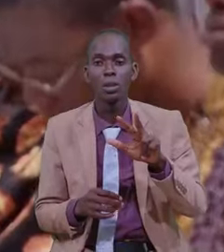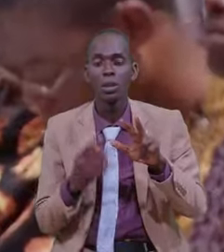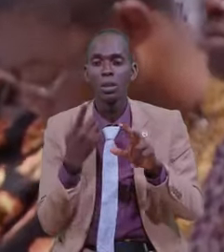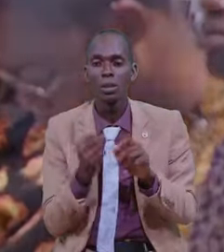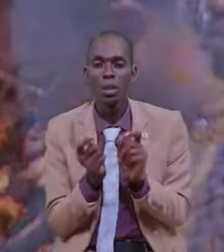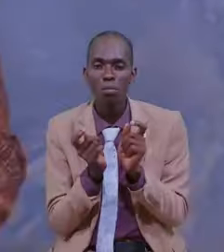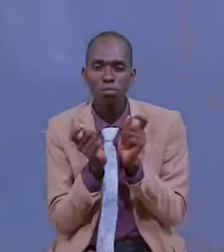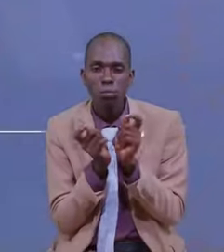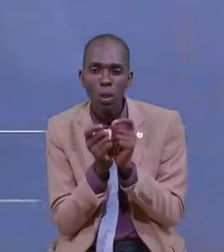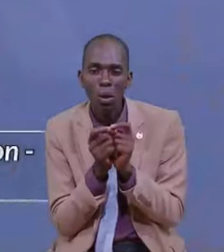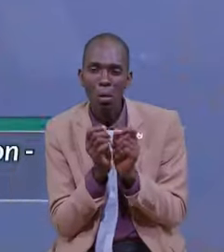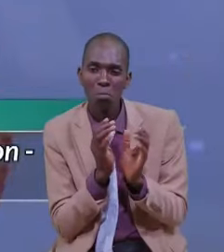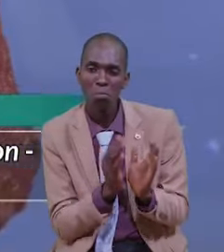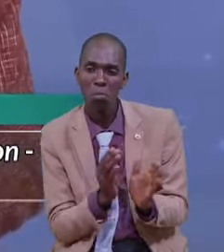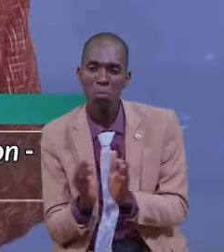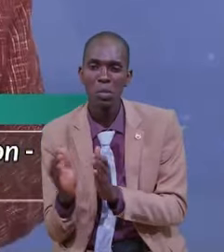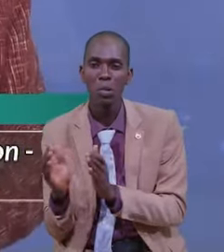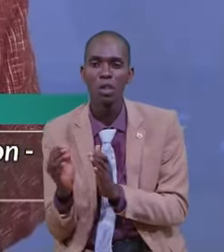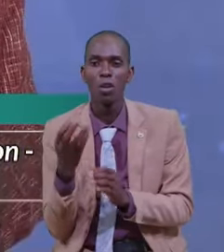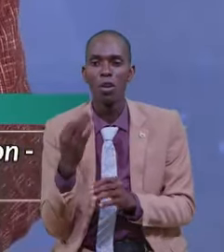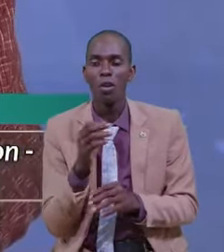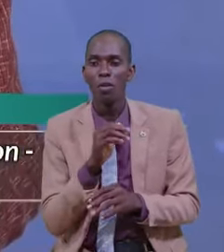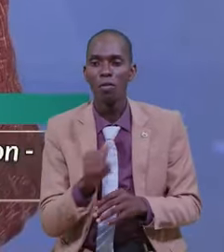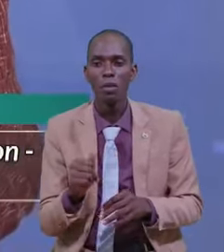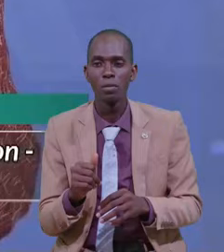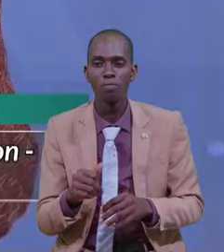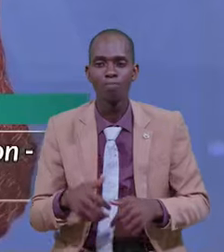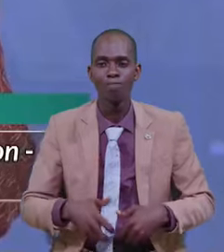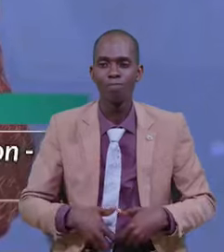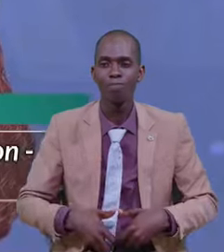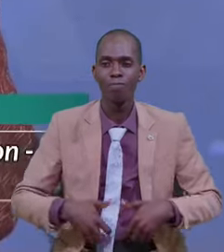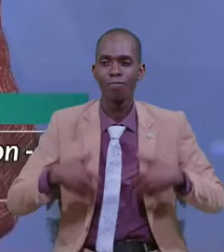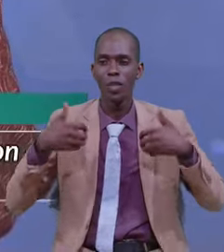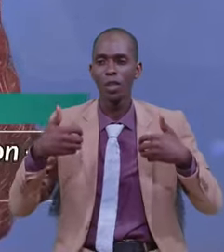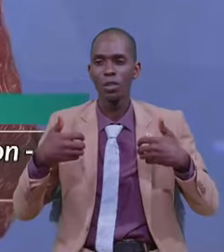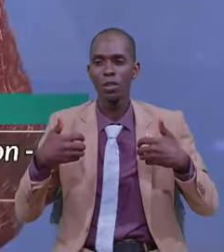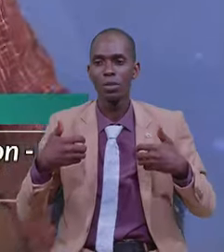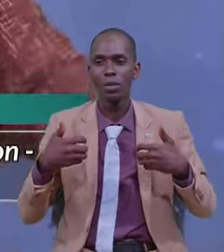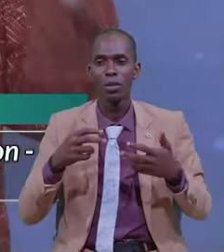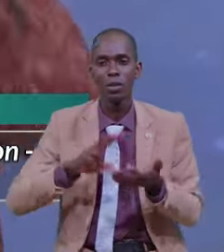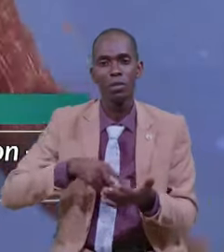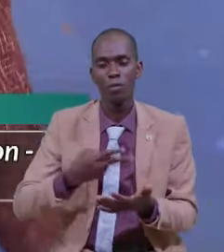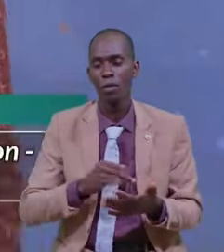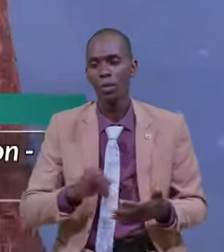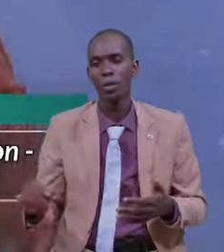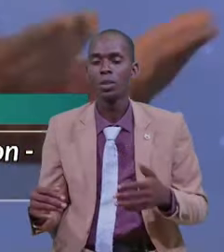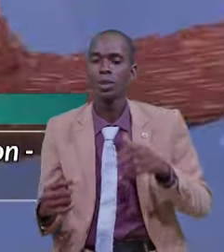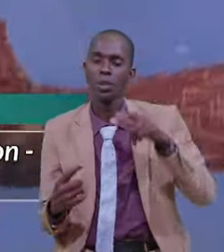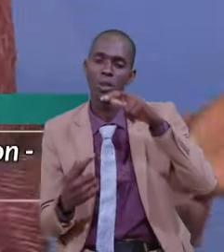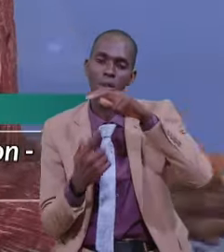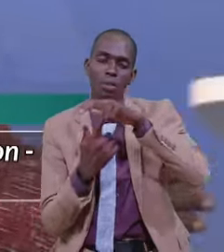of a furious failure. Furious, falling